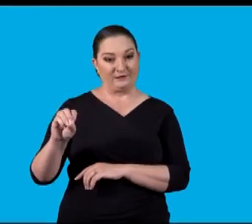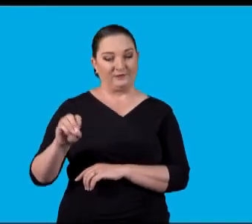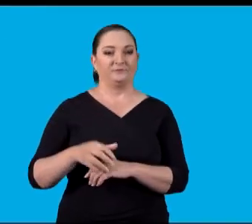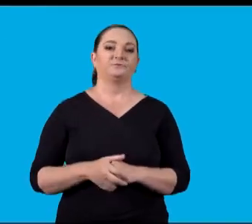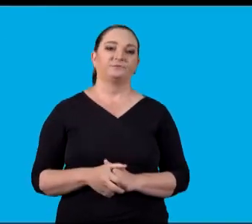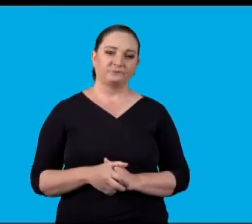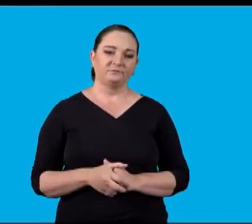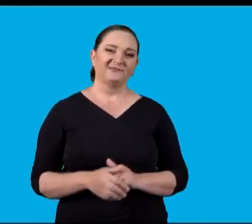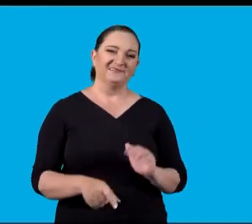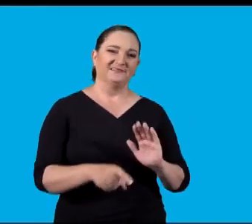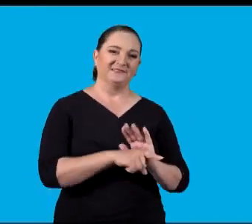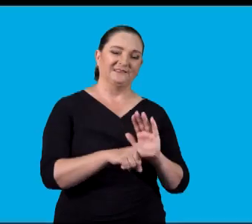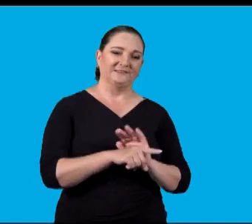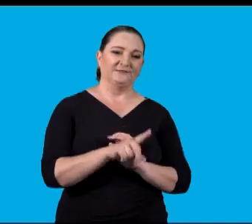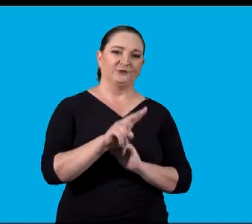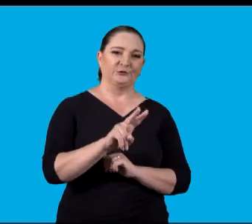a negative